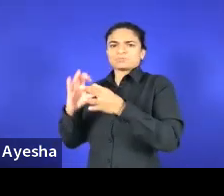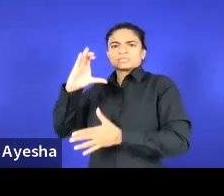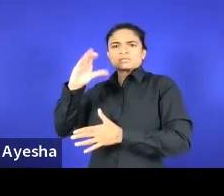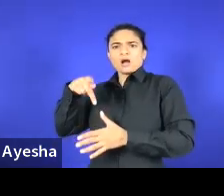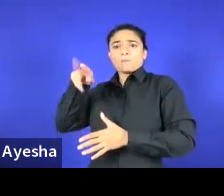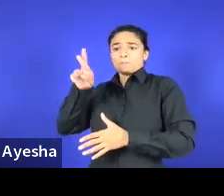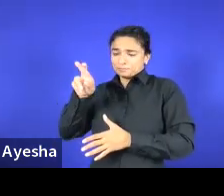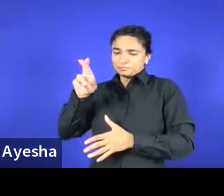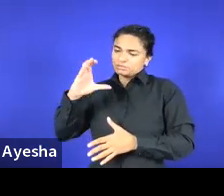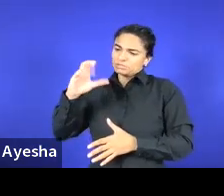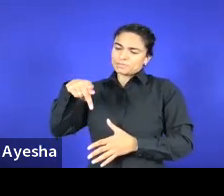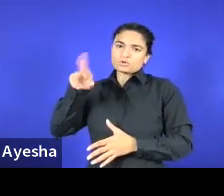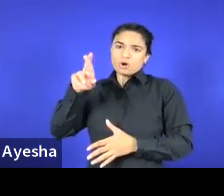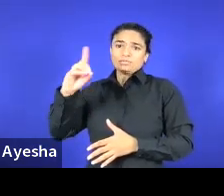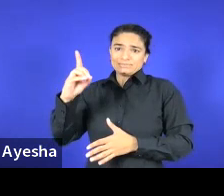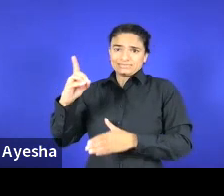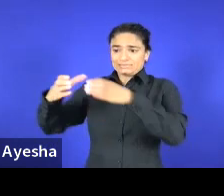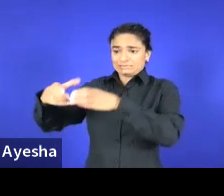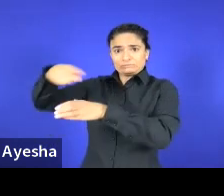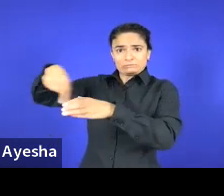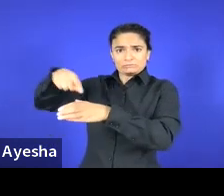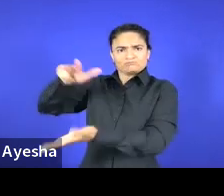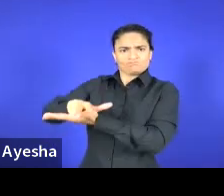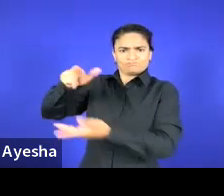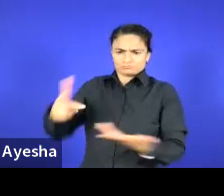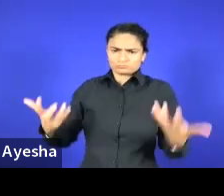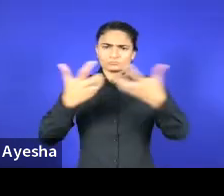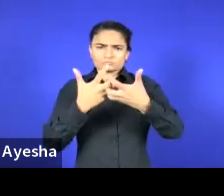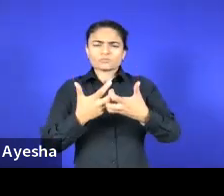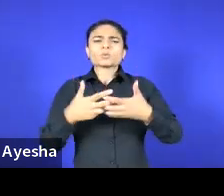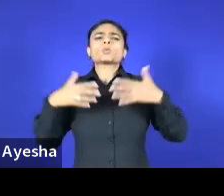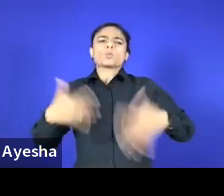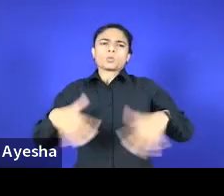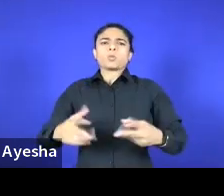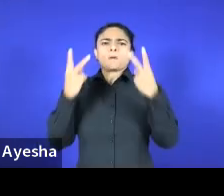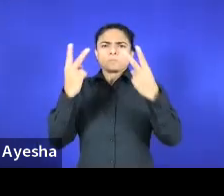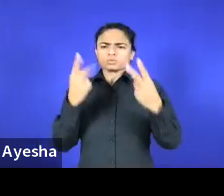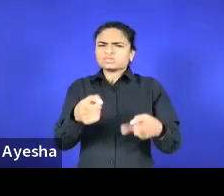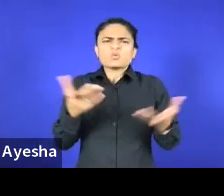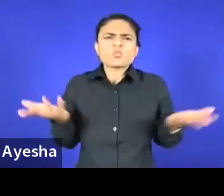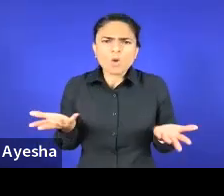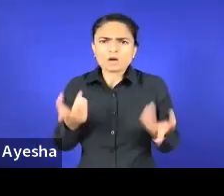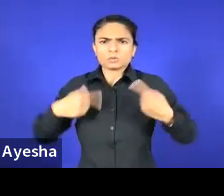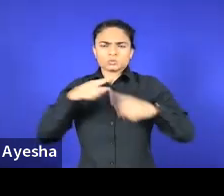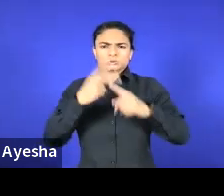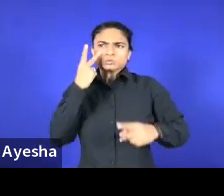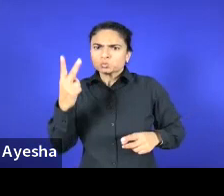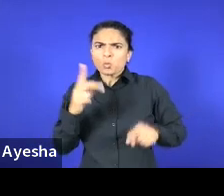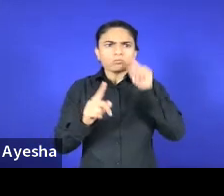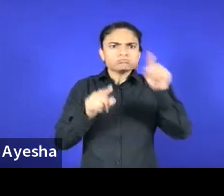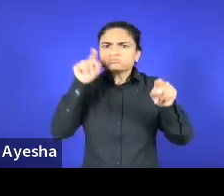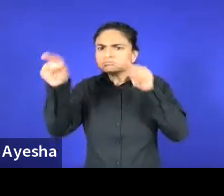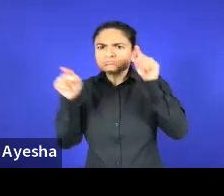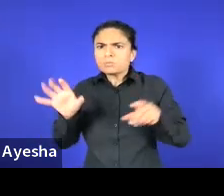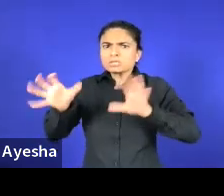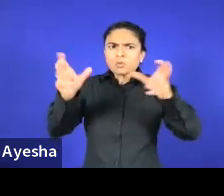disabilities, as well as the different ministries that tomorrow will provide benefit based on the disability assessment and determination,